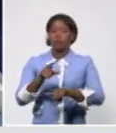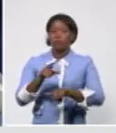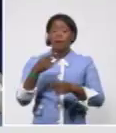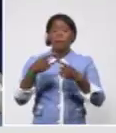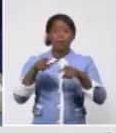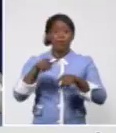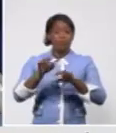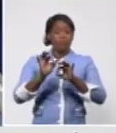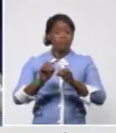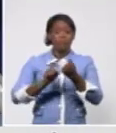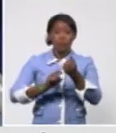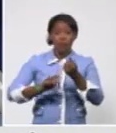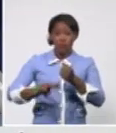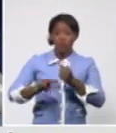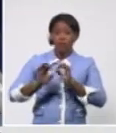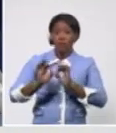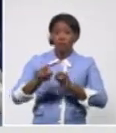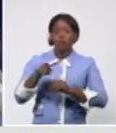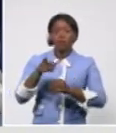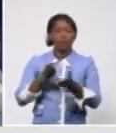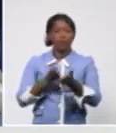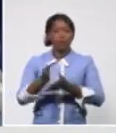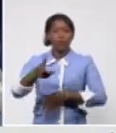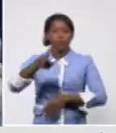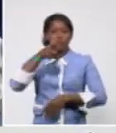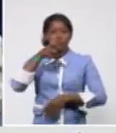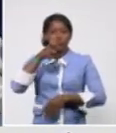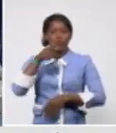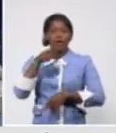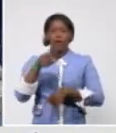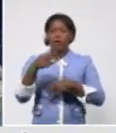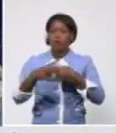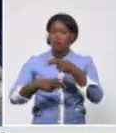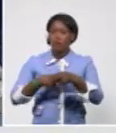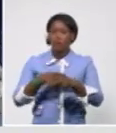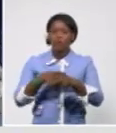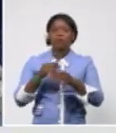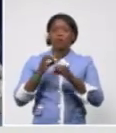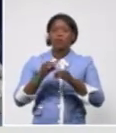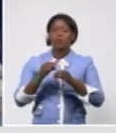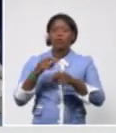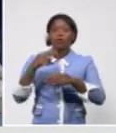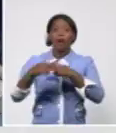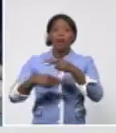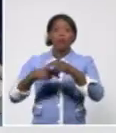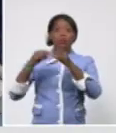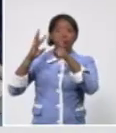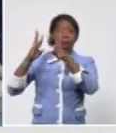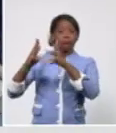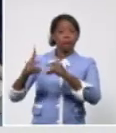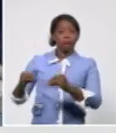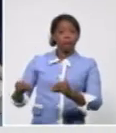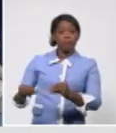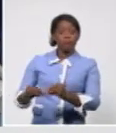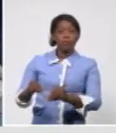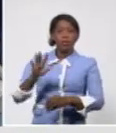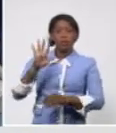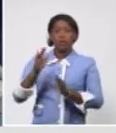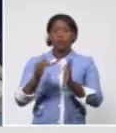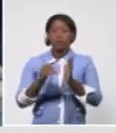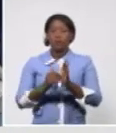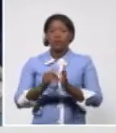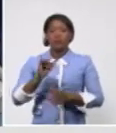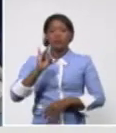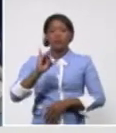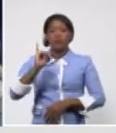274 from Ciego de Ávila, and 92 from Cienfuegos, a province which, despite reporting no new